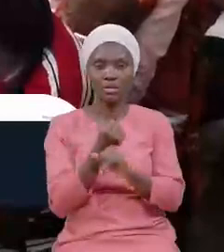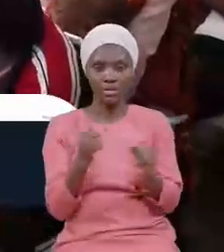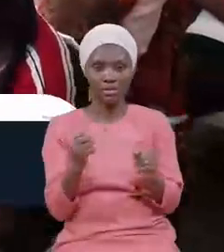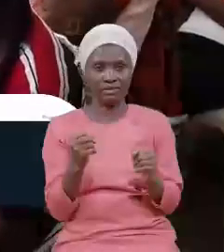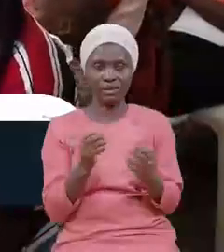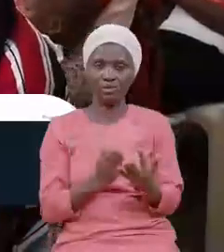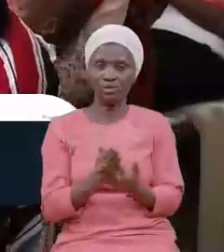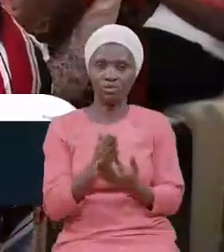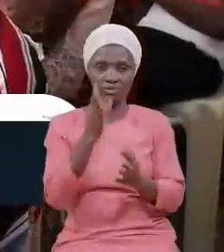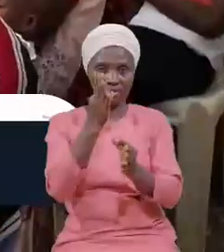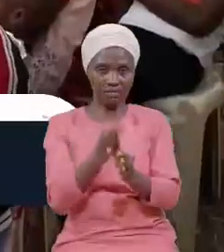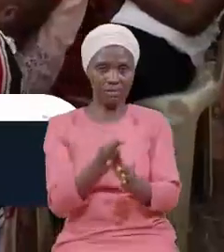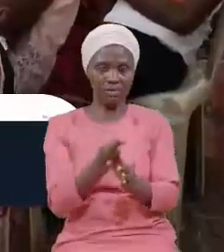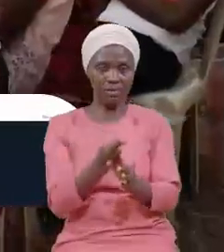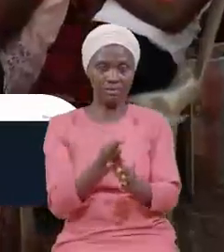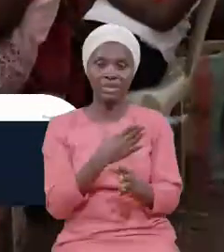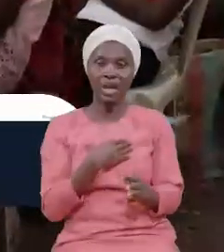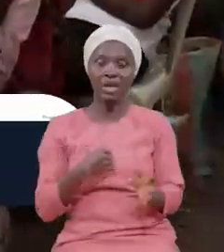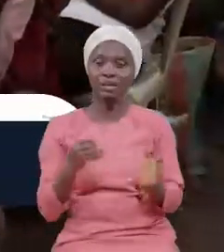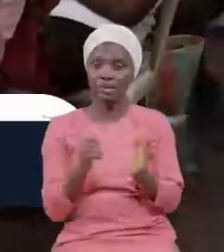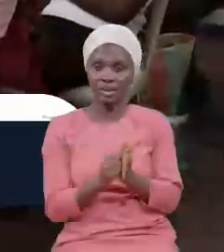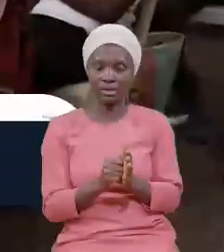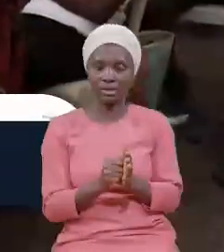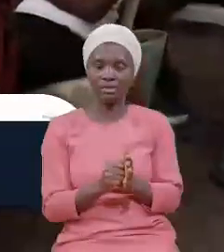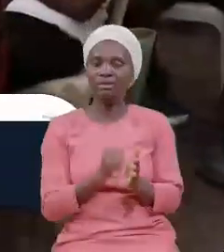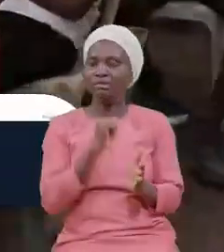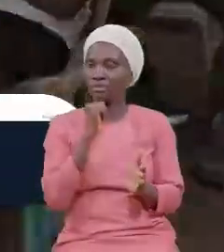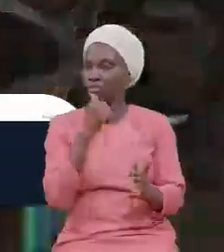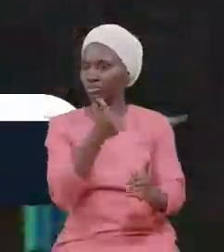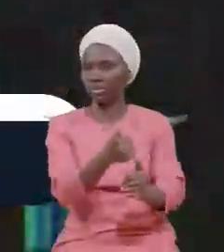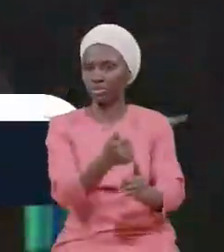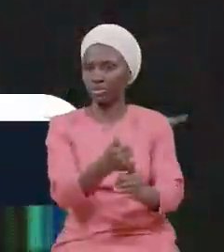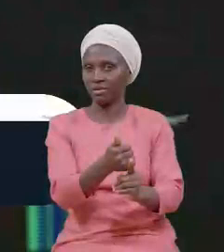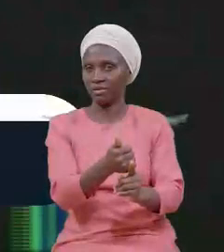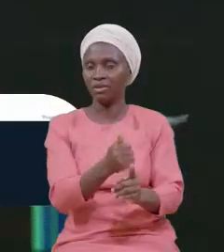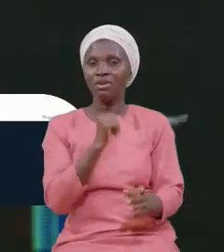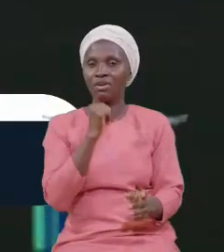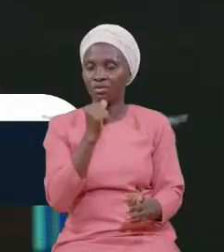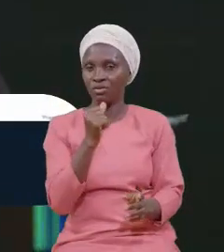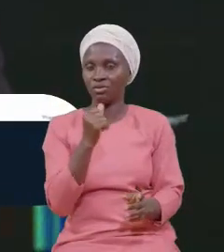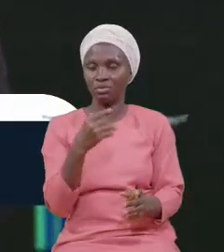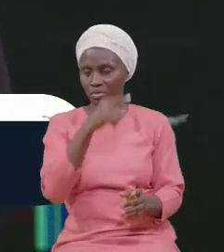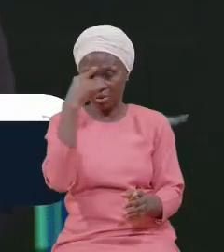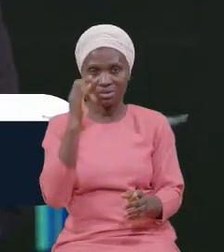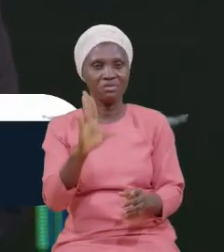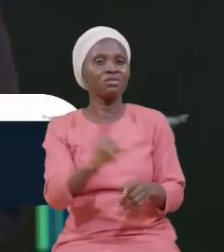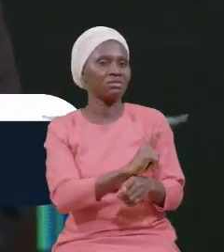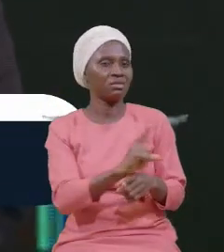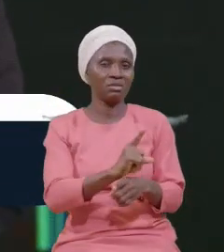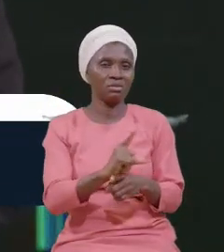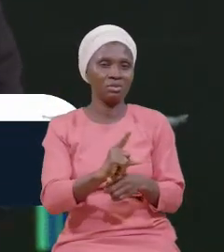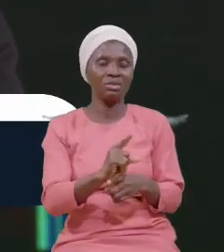faith, and that not of yourself, not of your labor, not of your